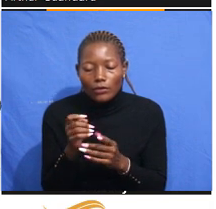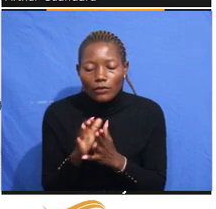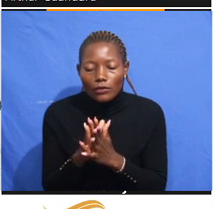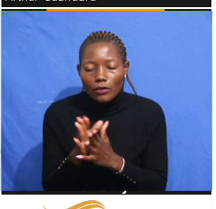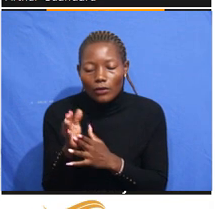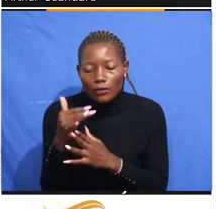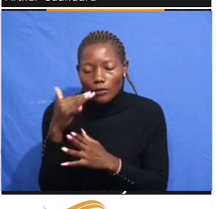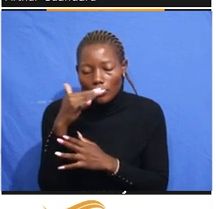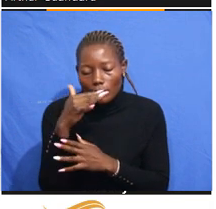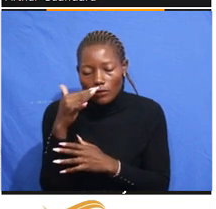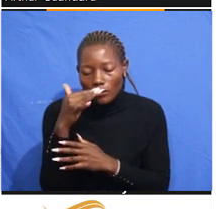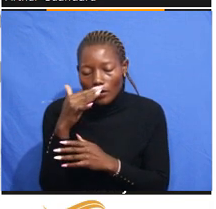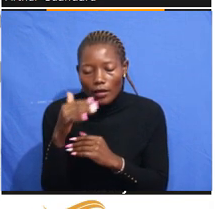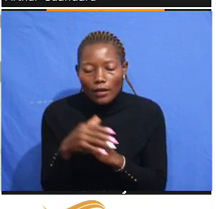air.